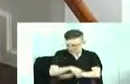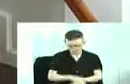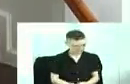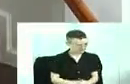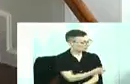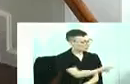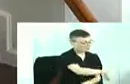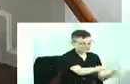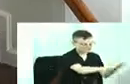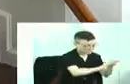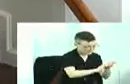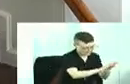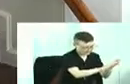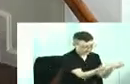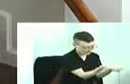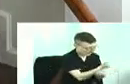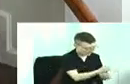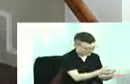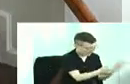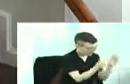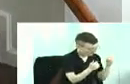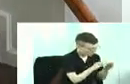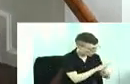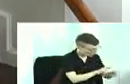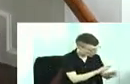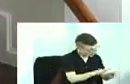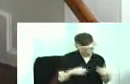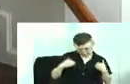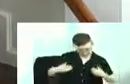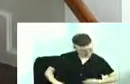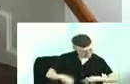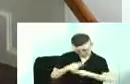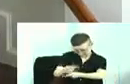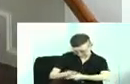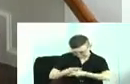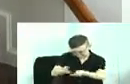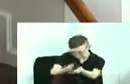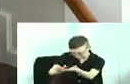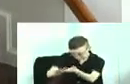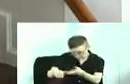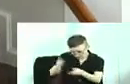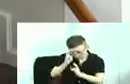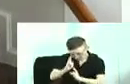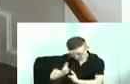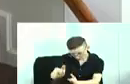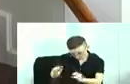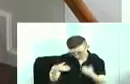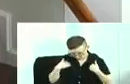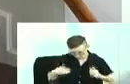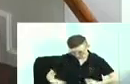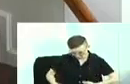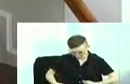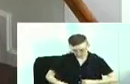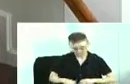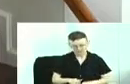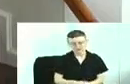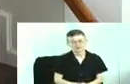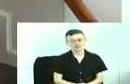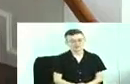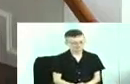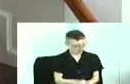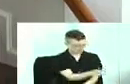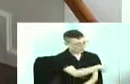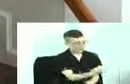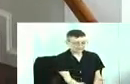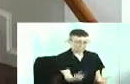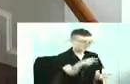focus is to take care and nurture that body, to honor the body. And so they rise up